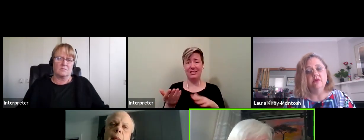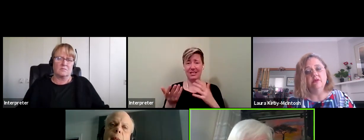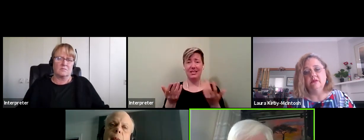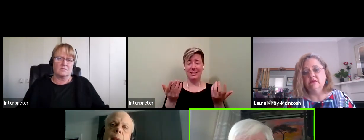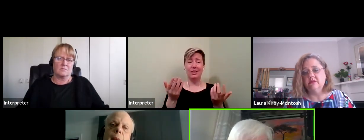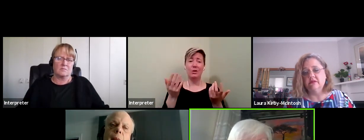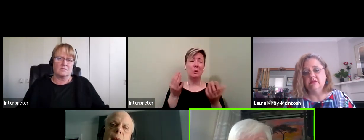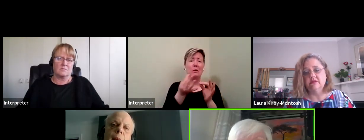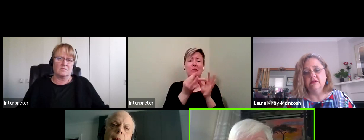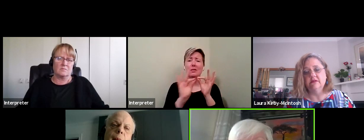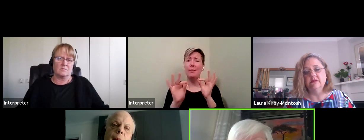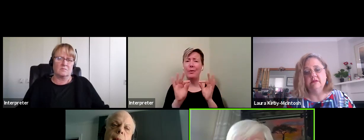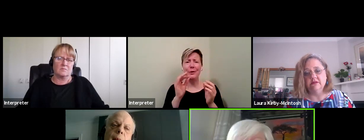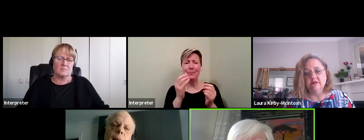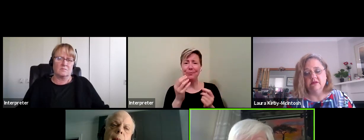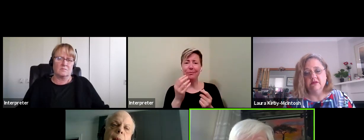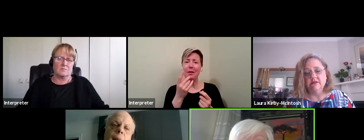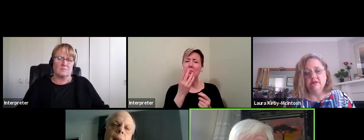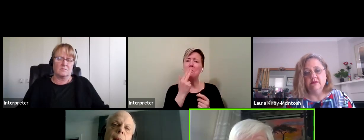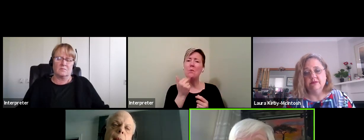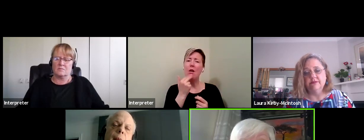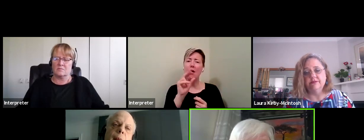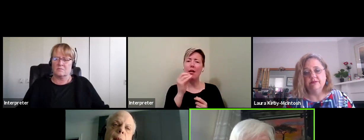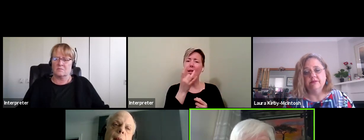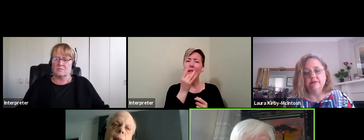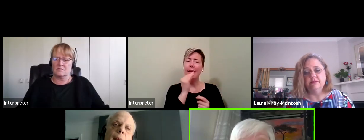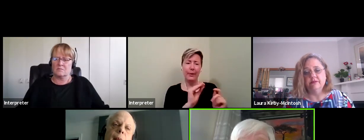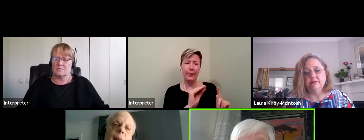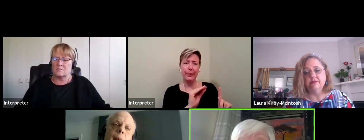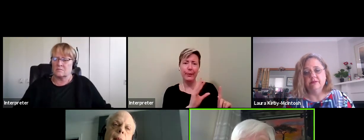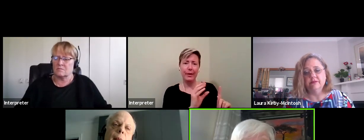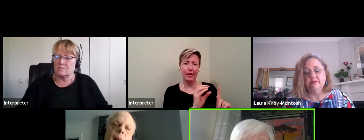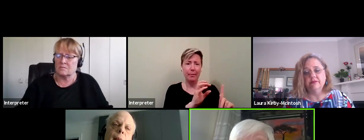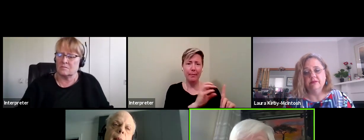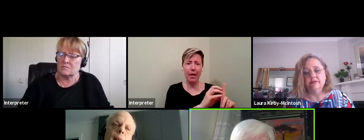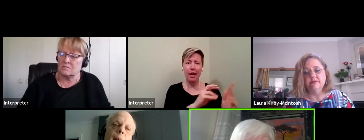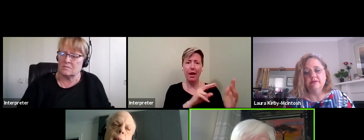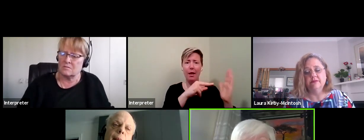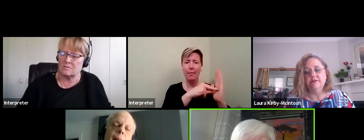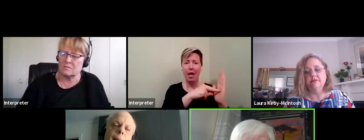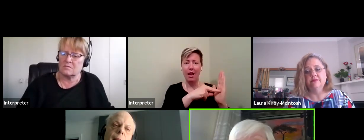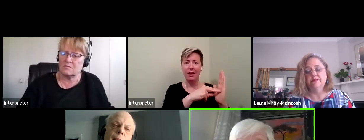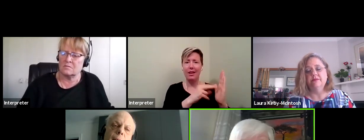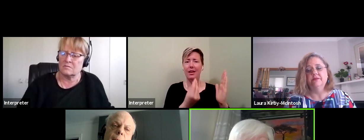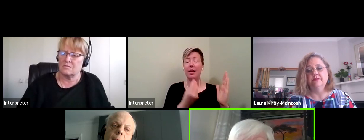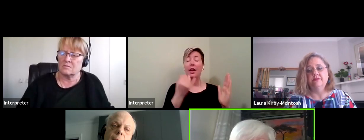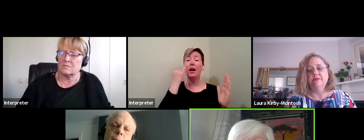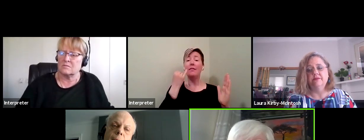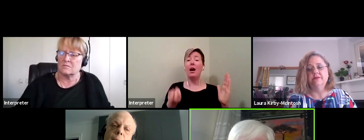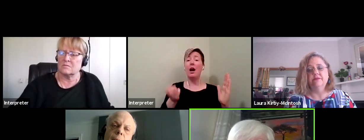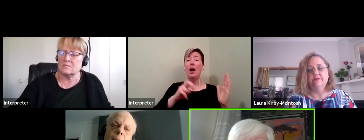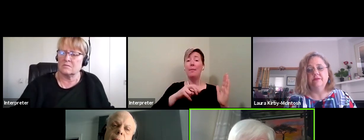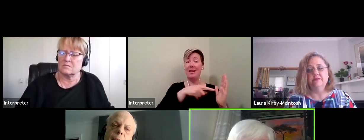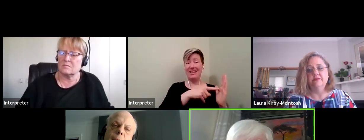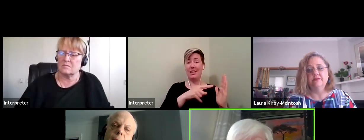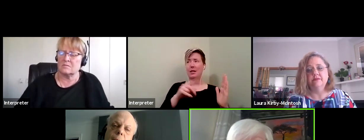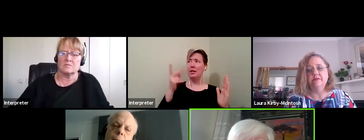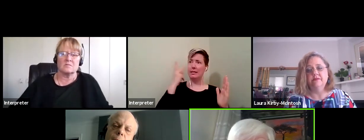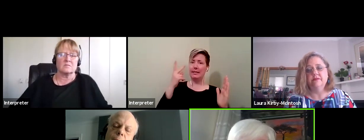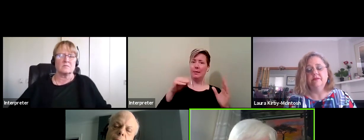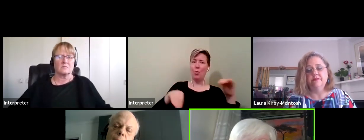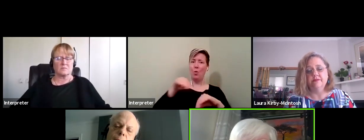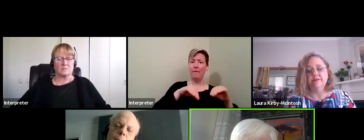simple plug-in night lights that are on motion sensors would help people in strange surroundings find the washroom or get up or call for